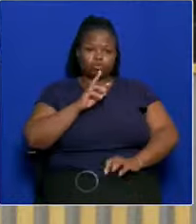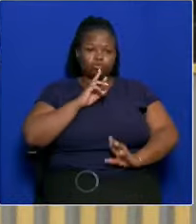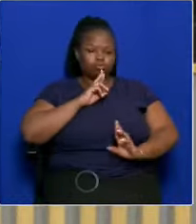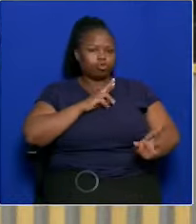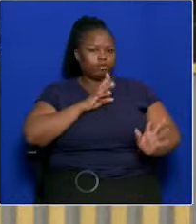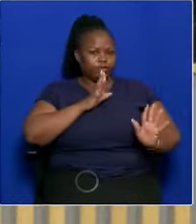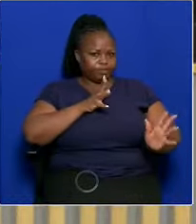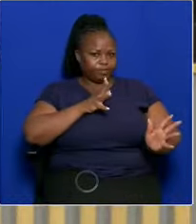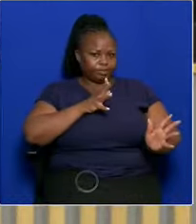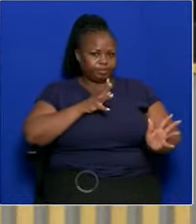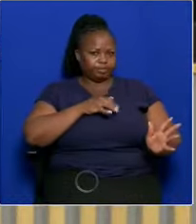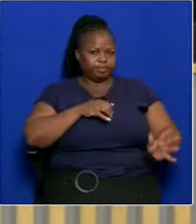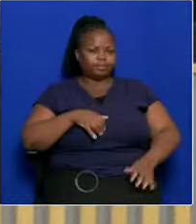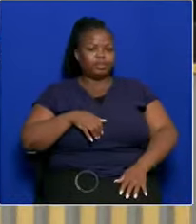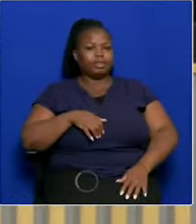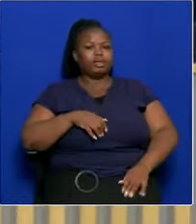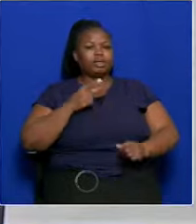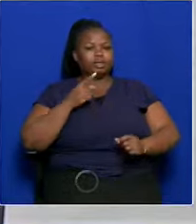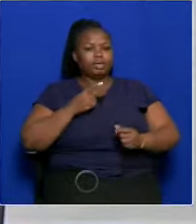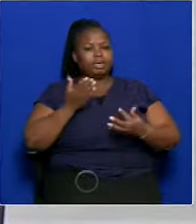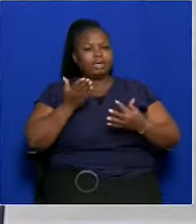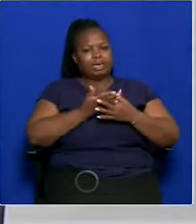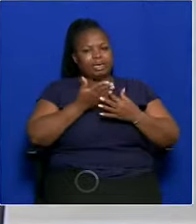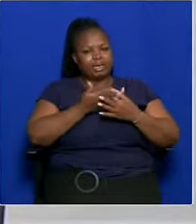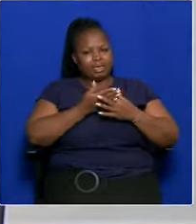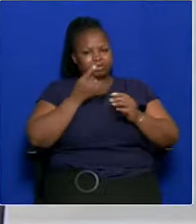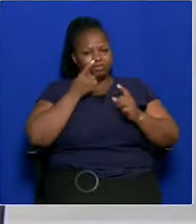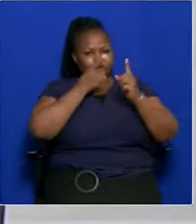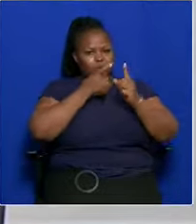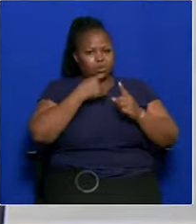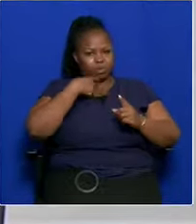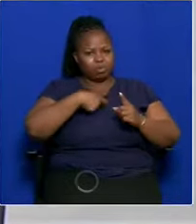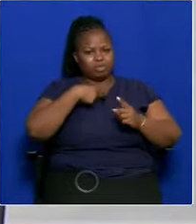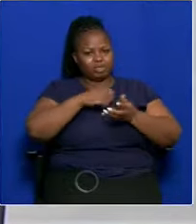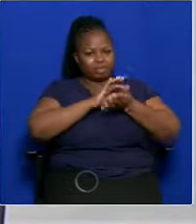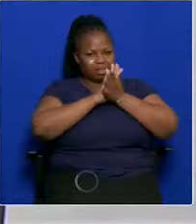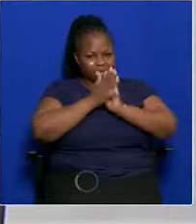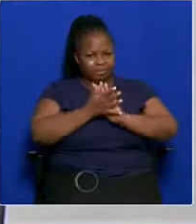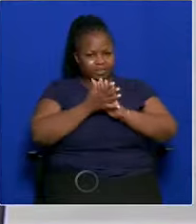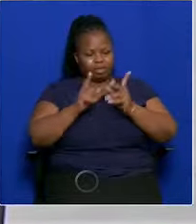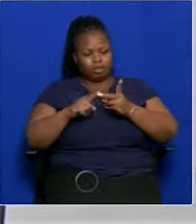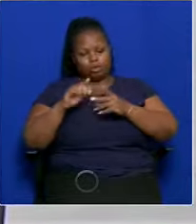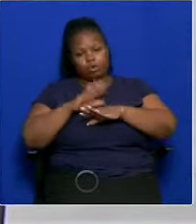crimen injuria and cyber crime and the